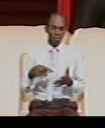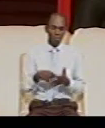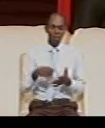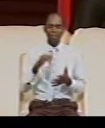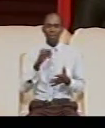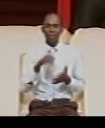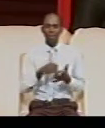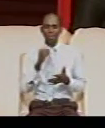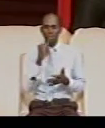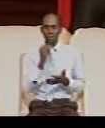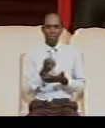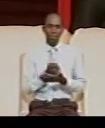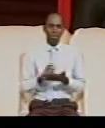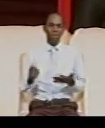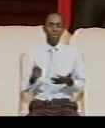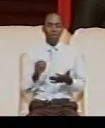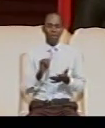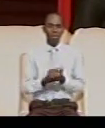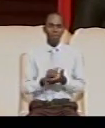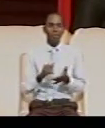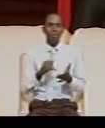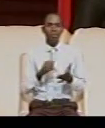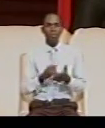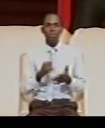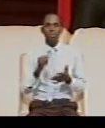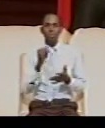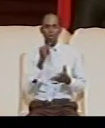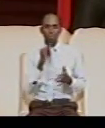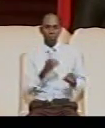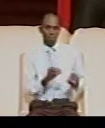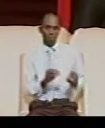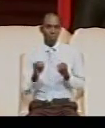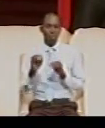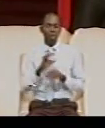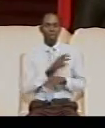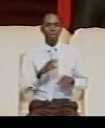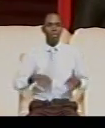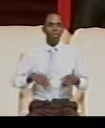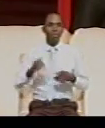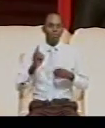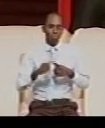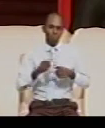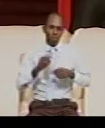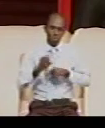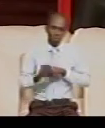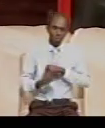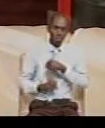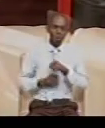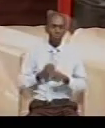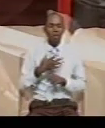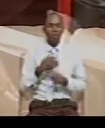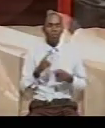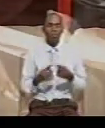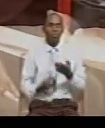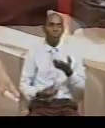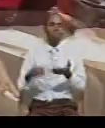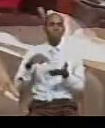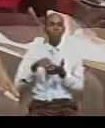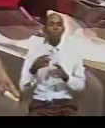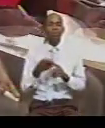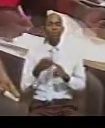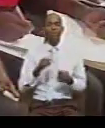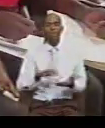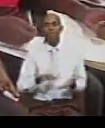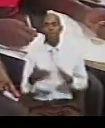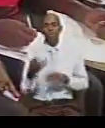written, and thus it behooved Christ to suffer and to rise from the dead